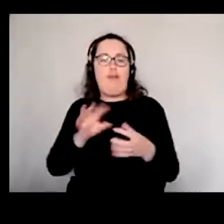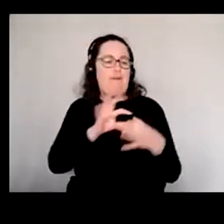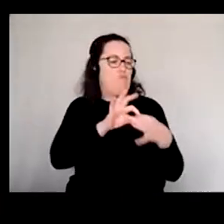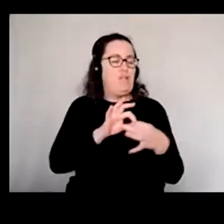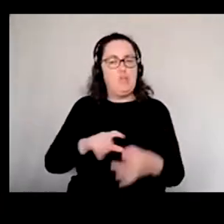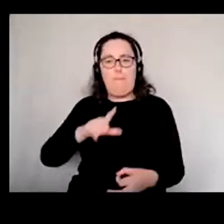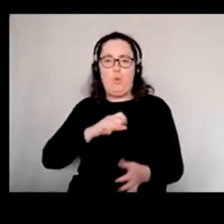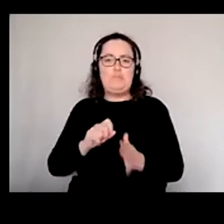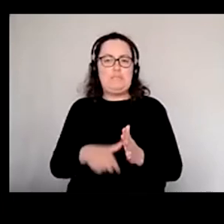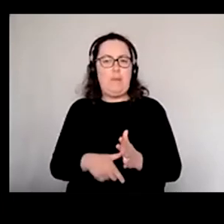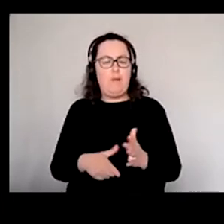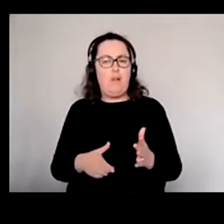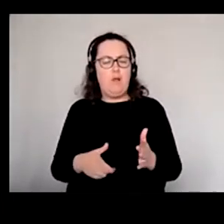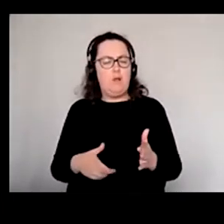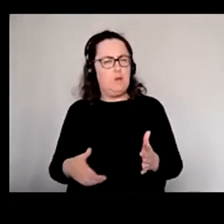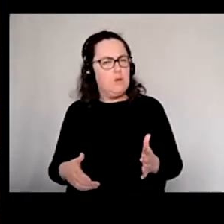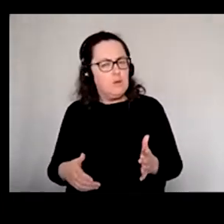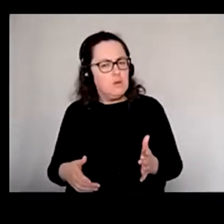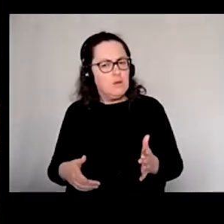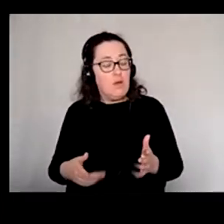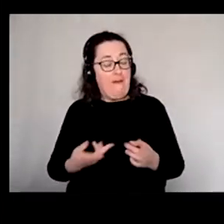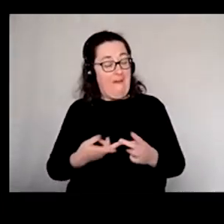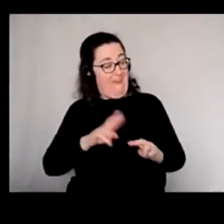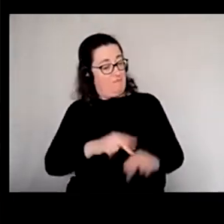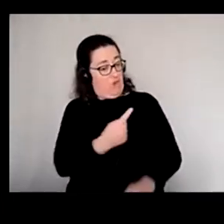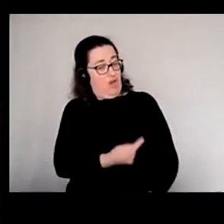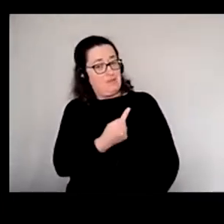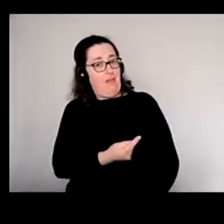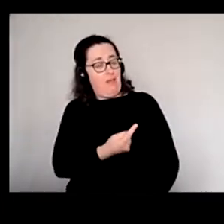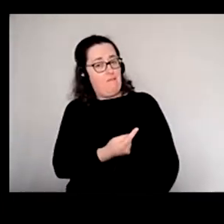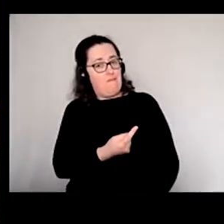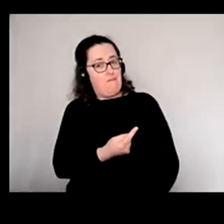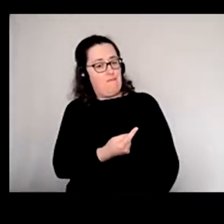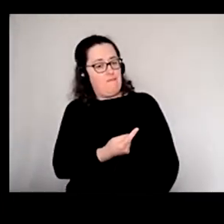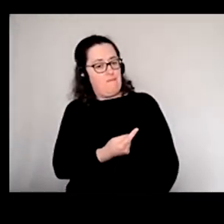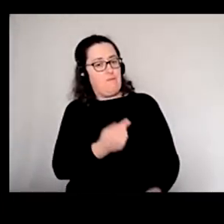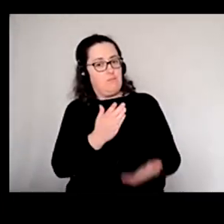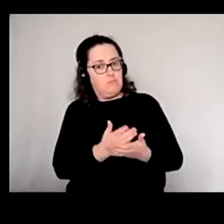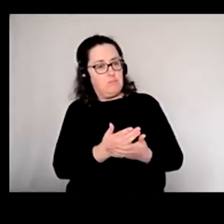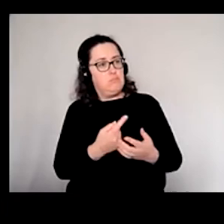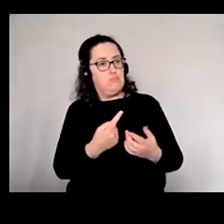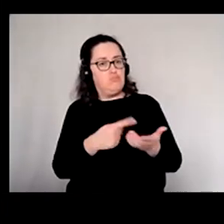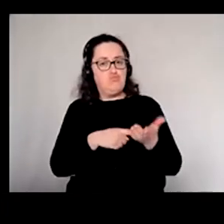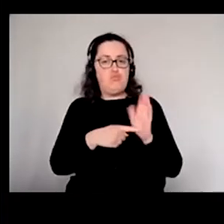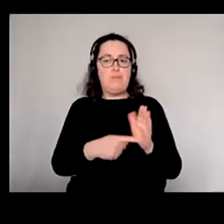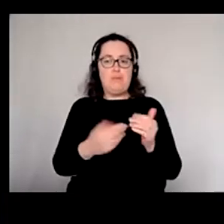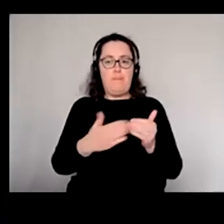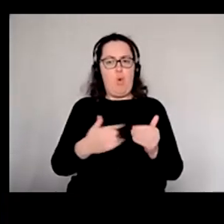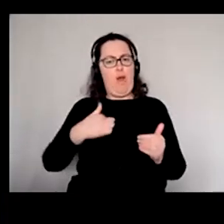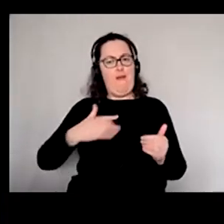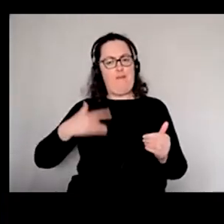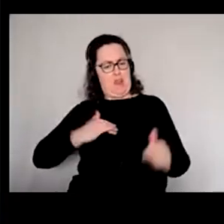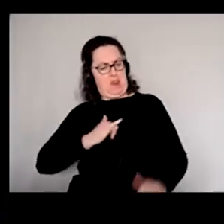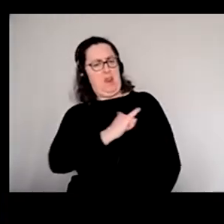relationships. And I do feel that if she was, maybe I would have felt more representation. Yeah, it's